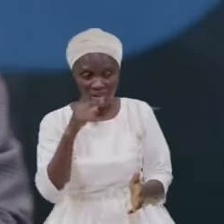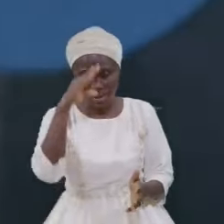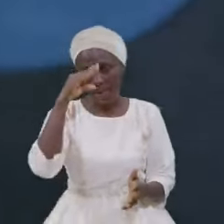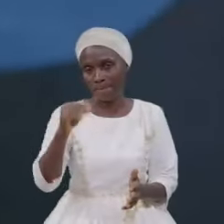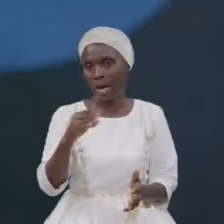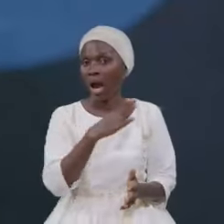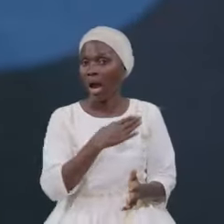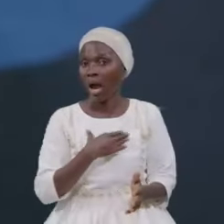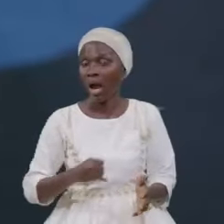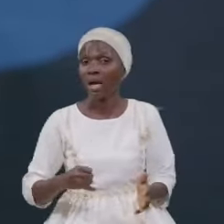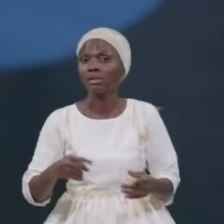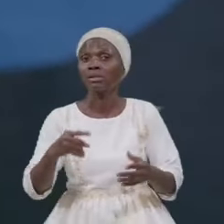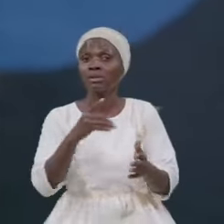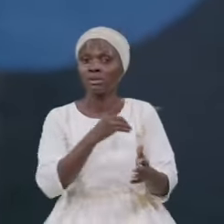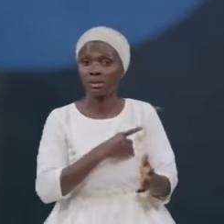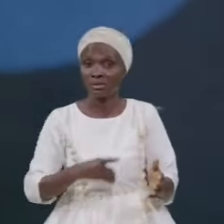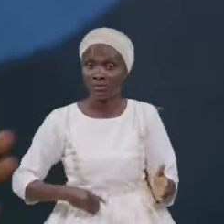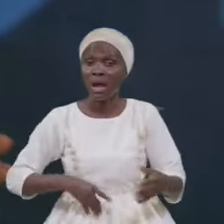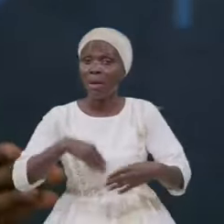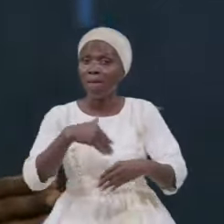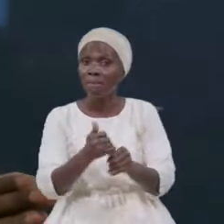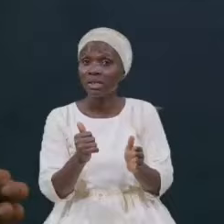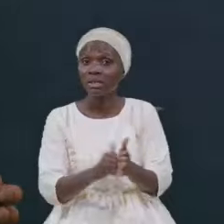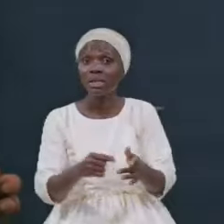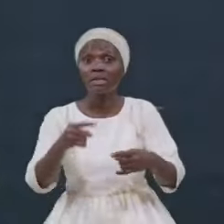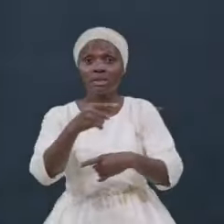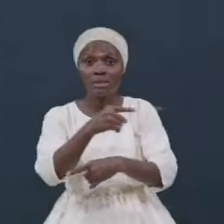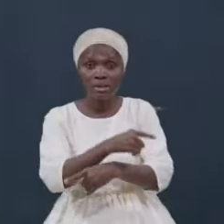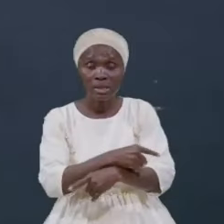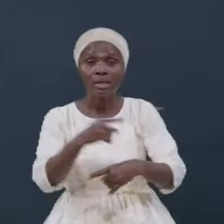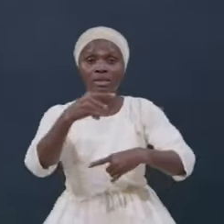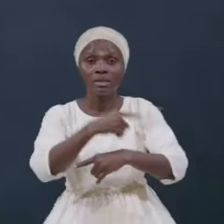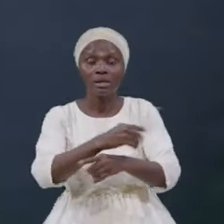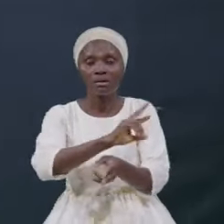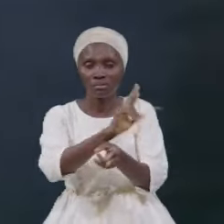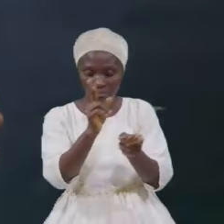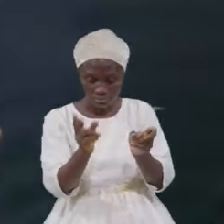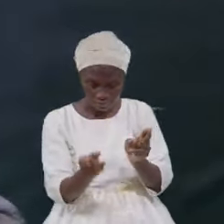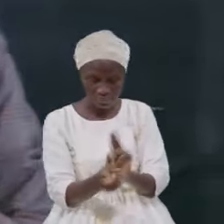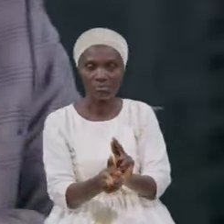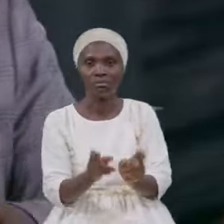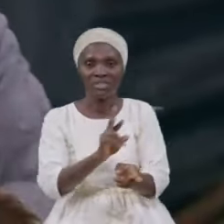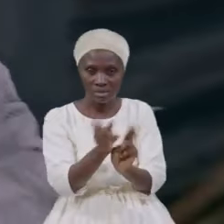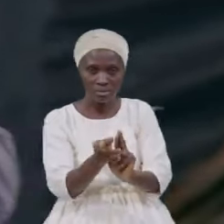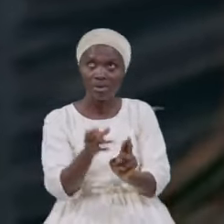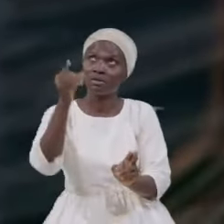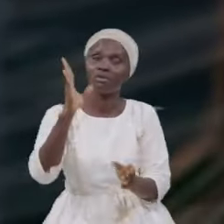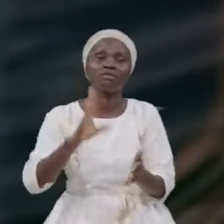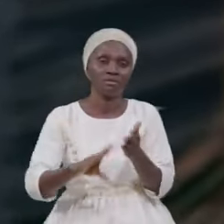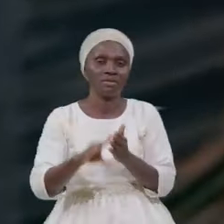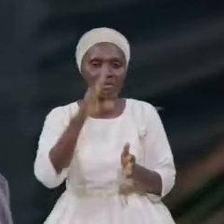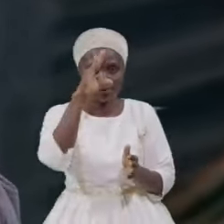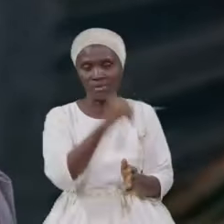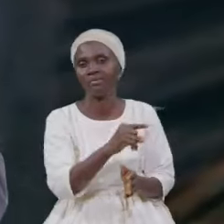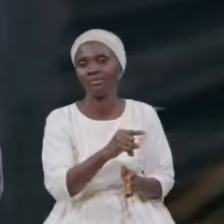He repented and God forgave him. You repent today, God will forgive you. Everything